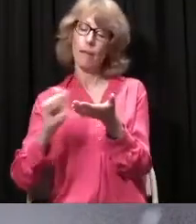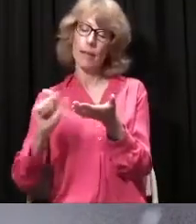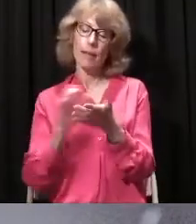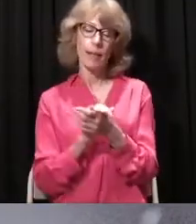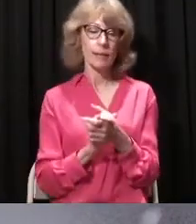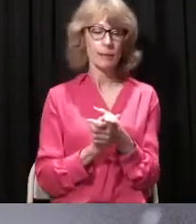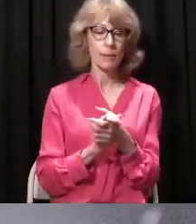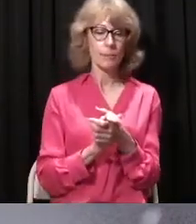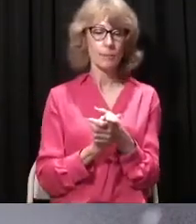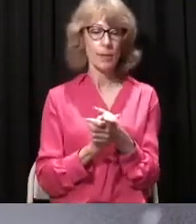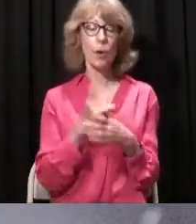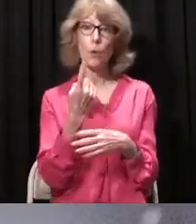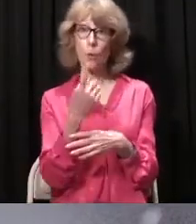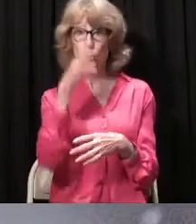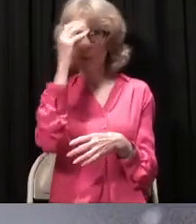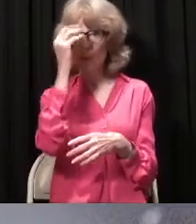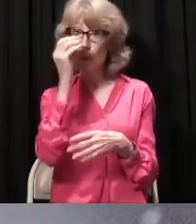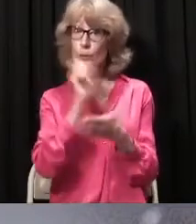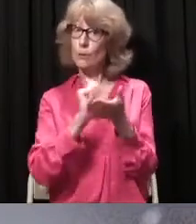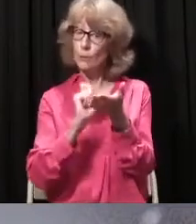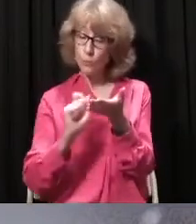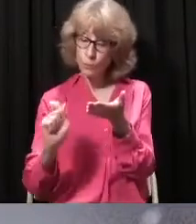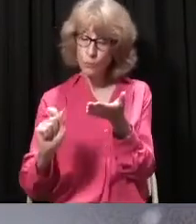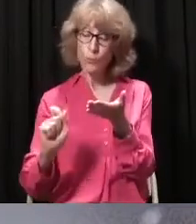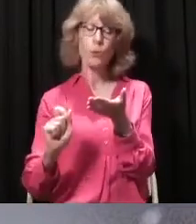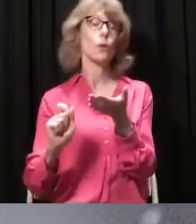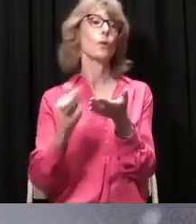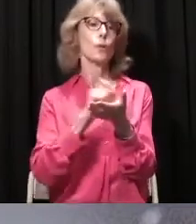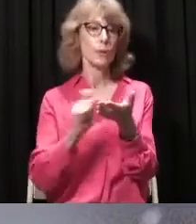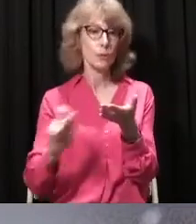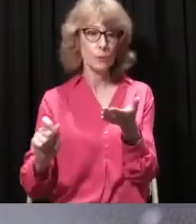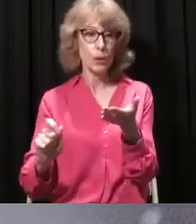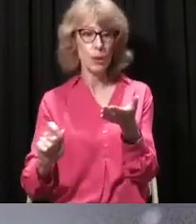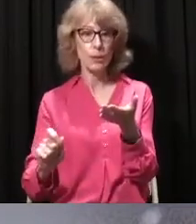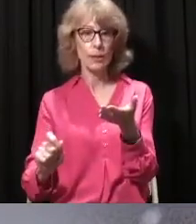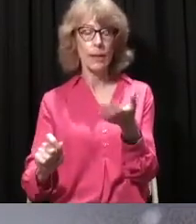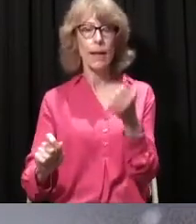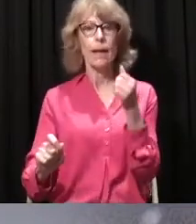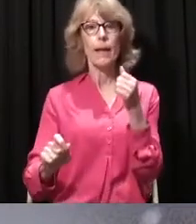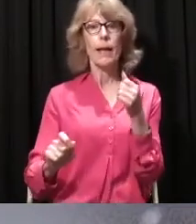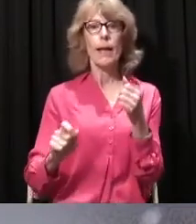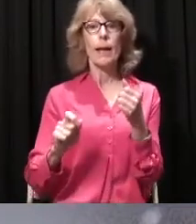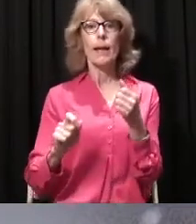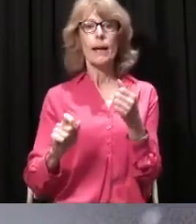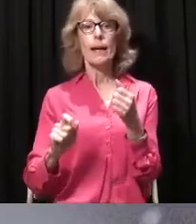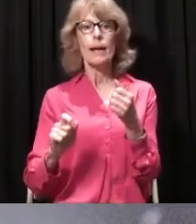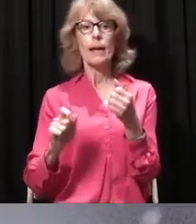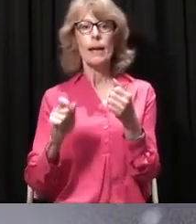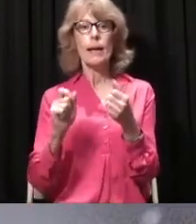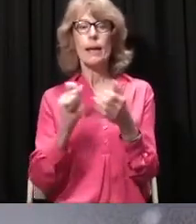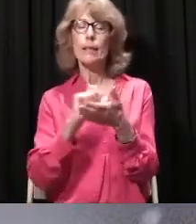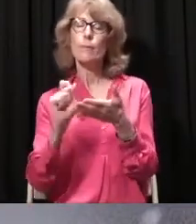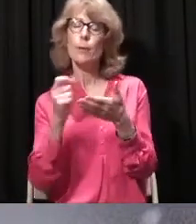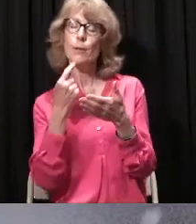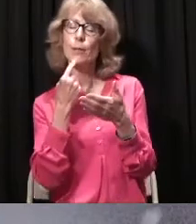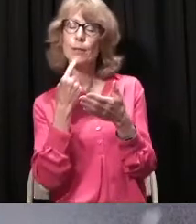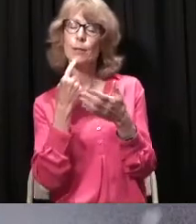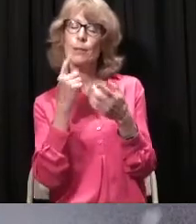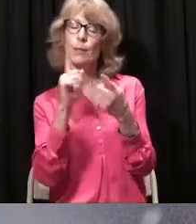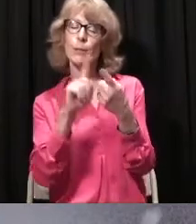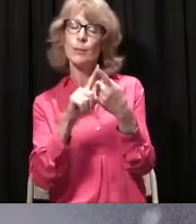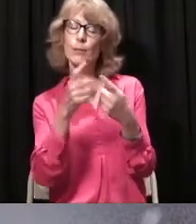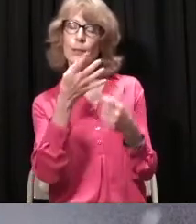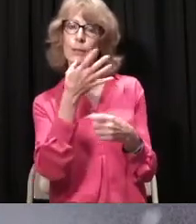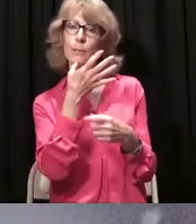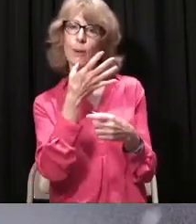you. You know, it's what you would expect. But he reads this letter to his mother, and they are both just weeping. And then later, the college student, he said, in my